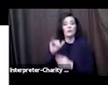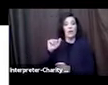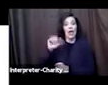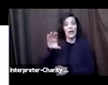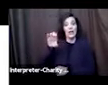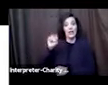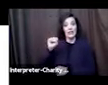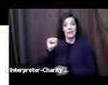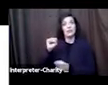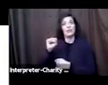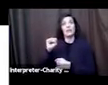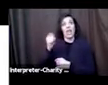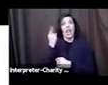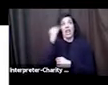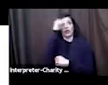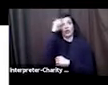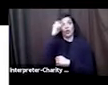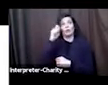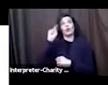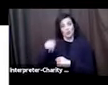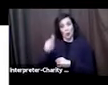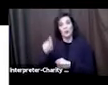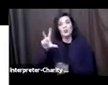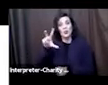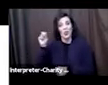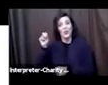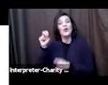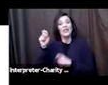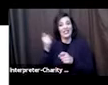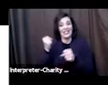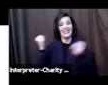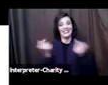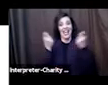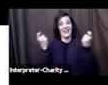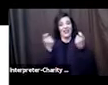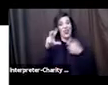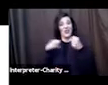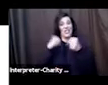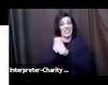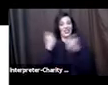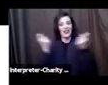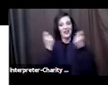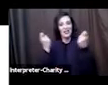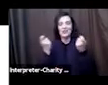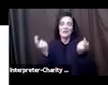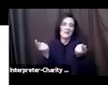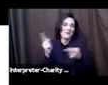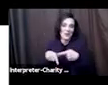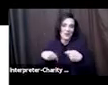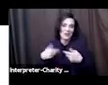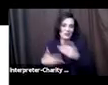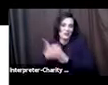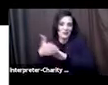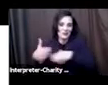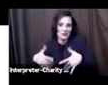Last summer would have been our 30th anniversary had we been able to have it. It's where young adults come to